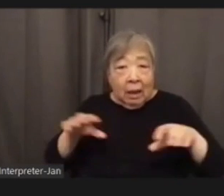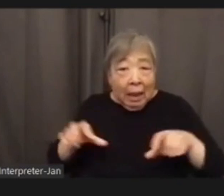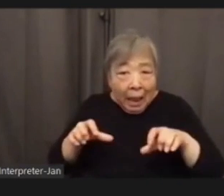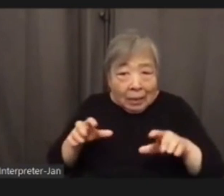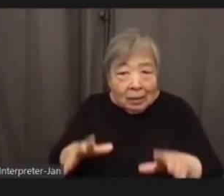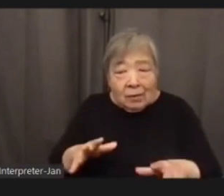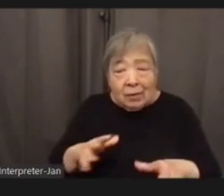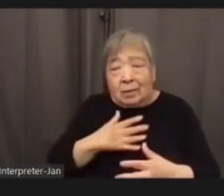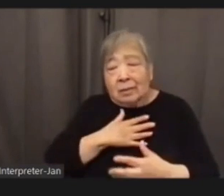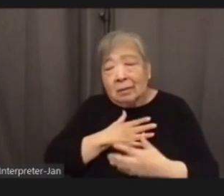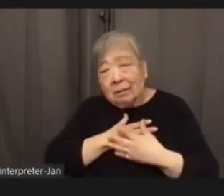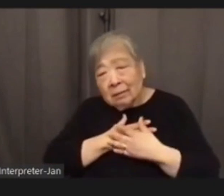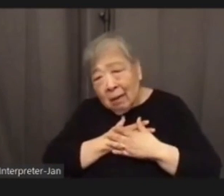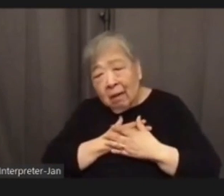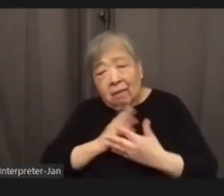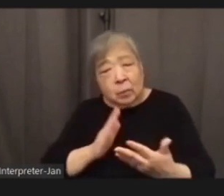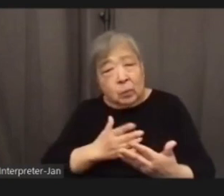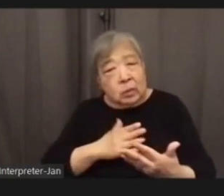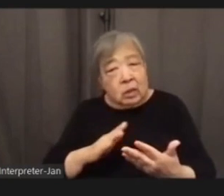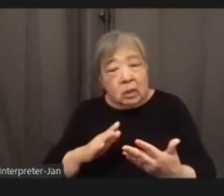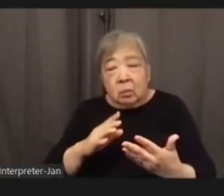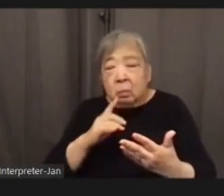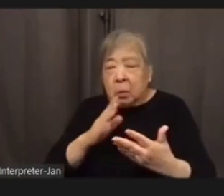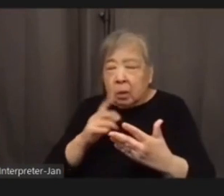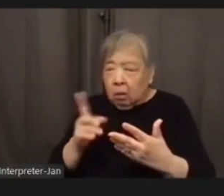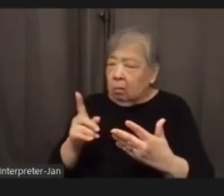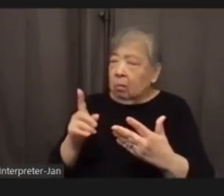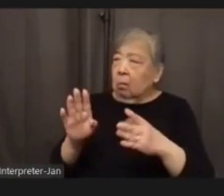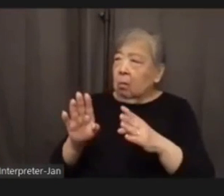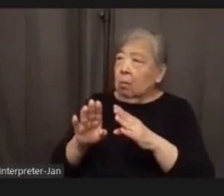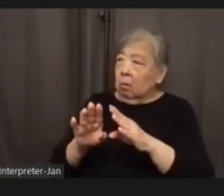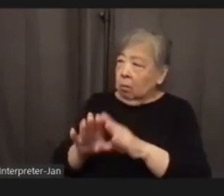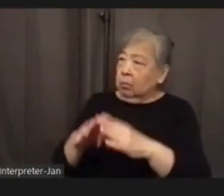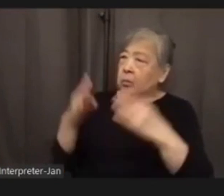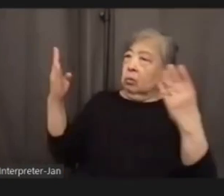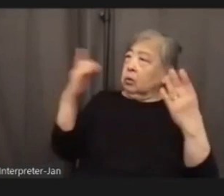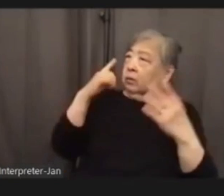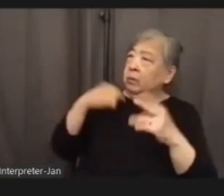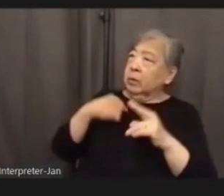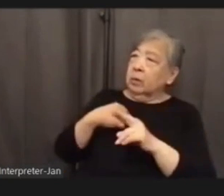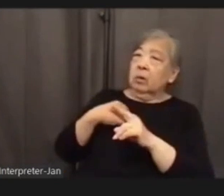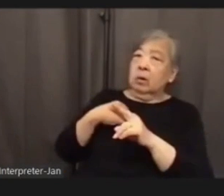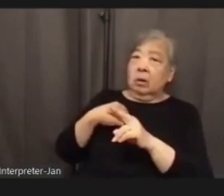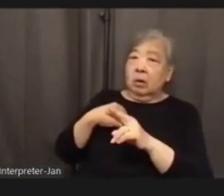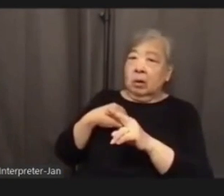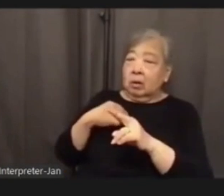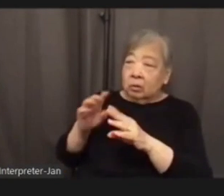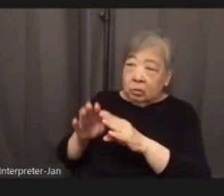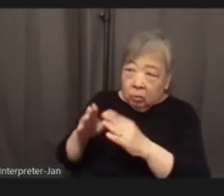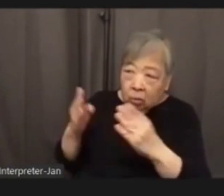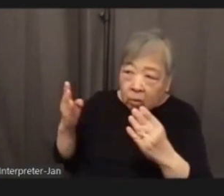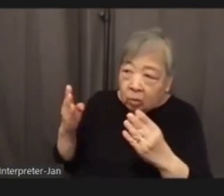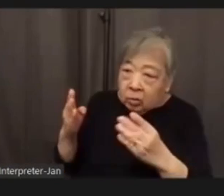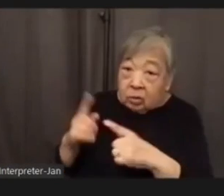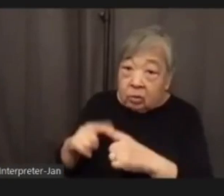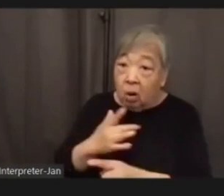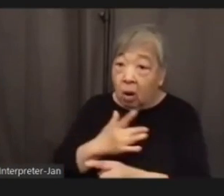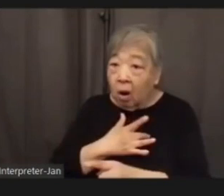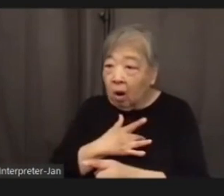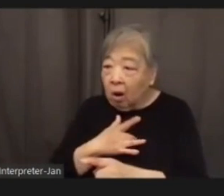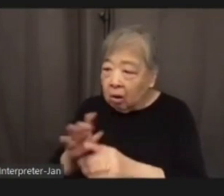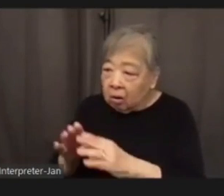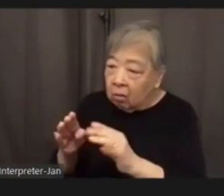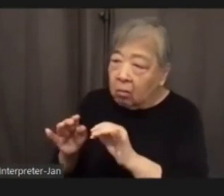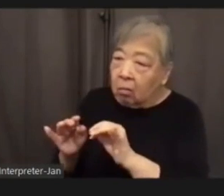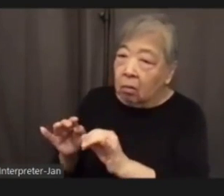lover, is that it's opened doors for me and doors of hearts, you know, and